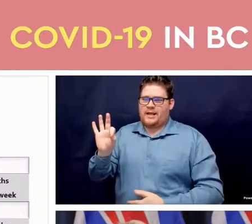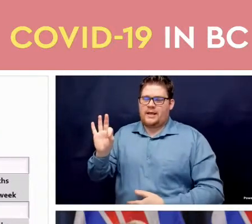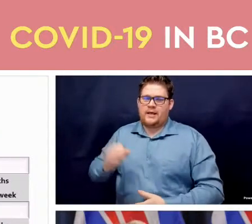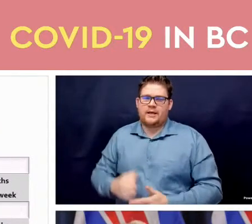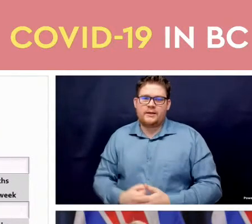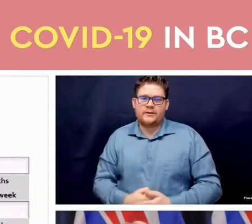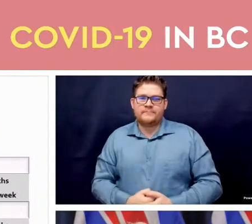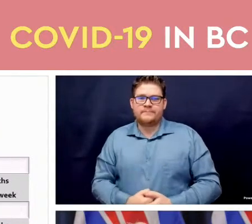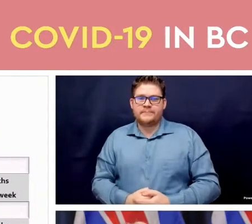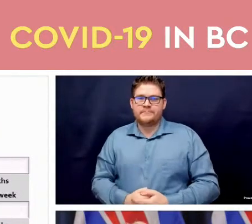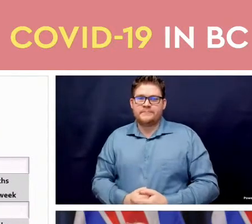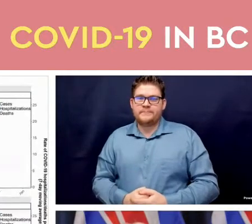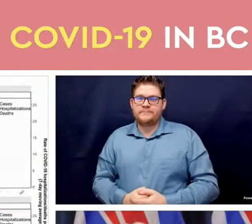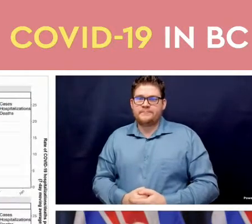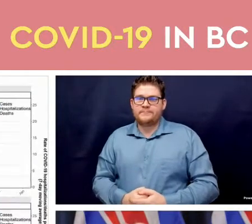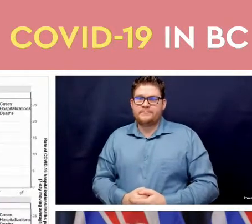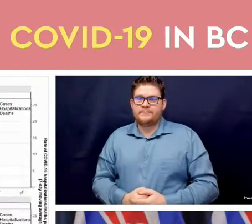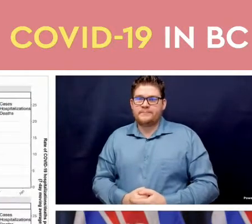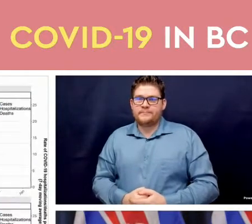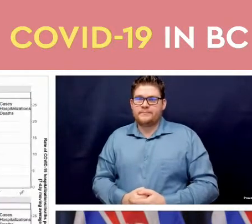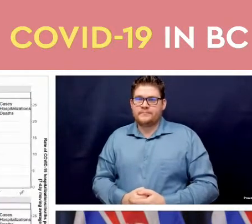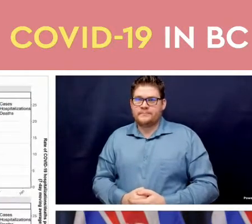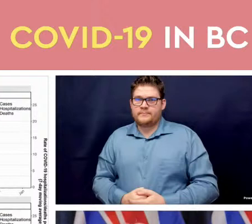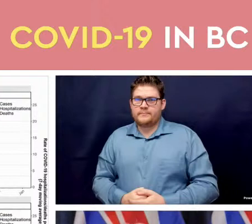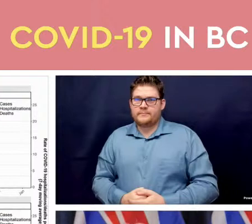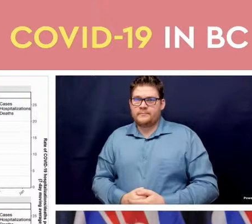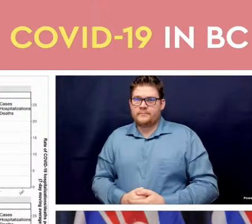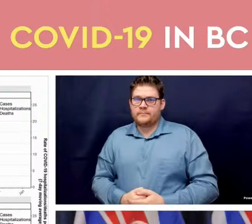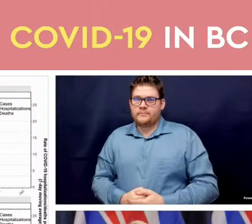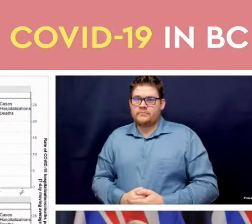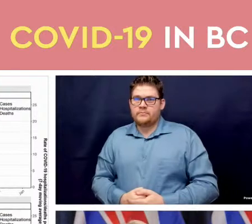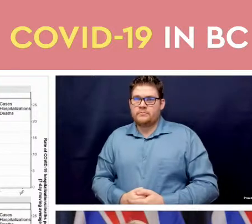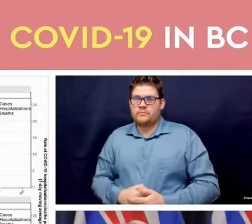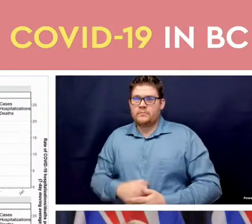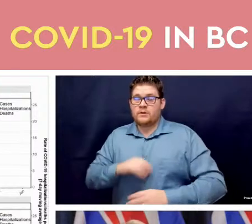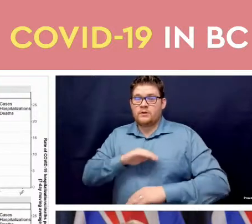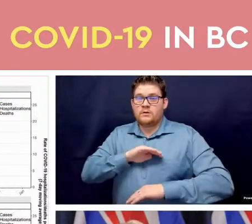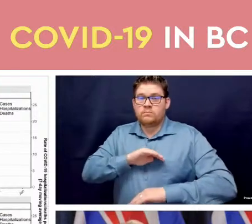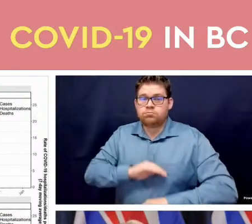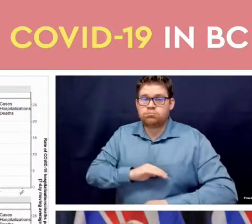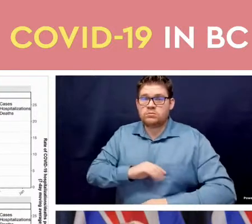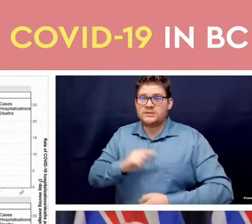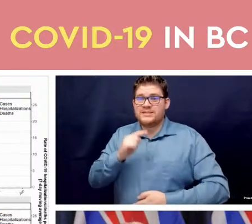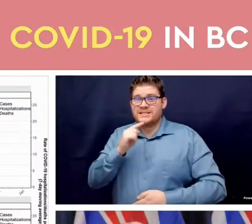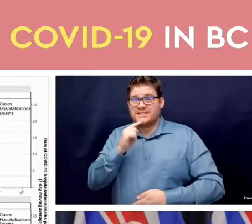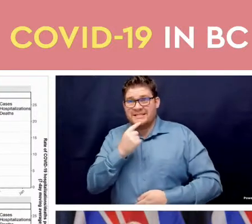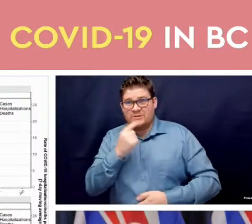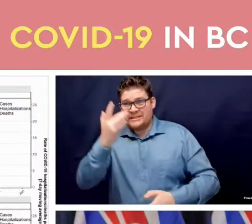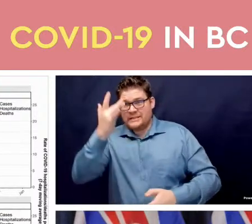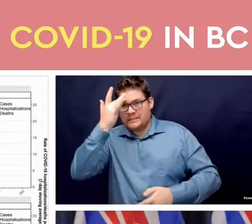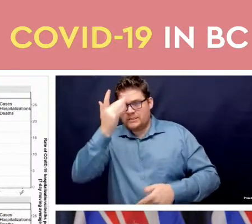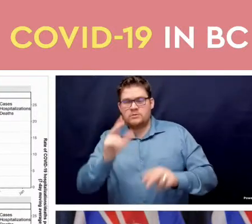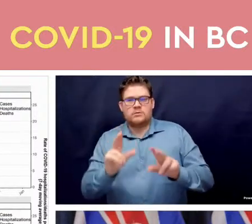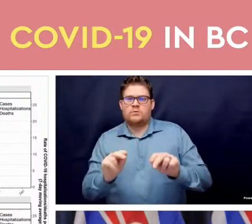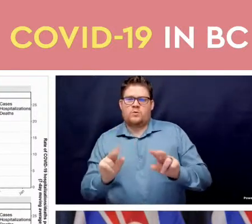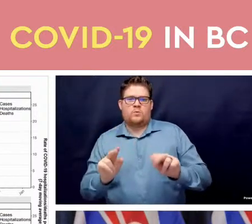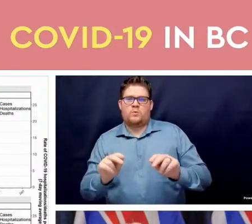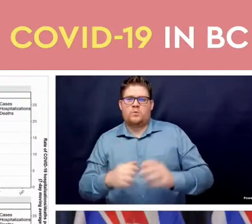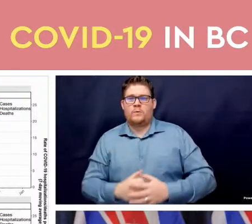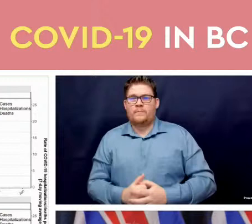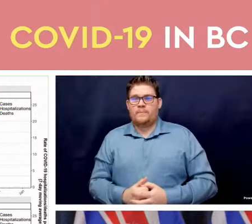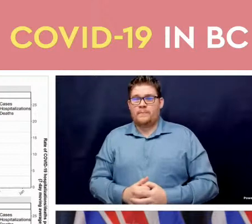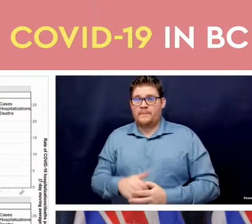the fact that this virus is spreading widely in our community and how important it is for all of us around young